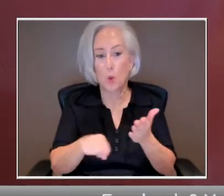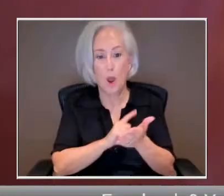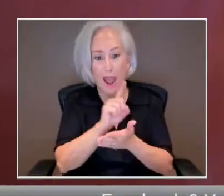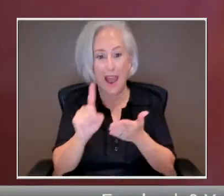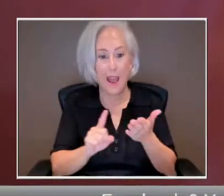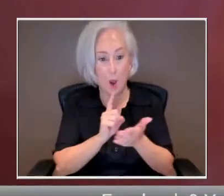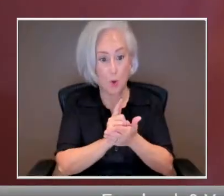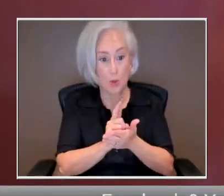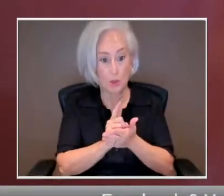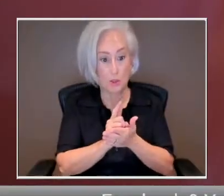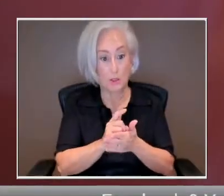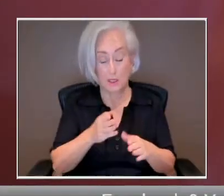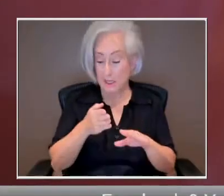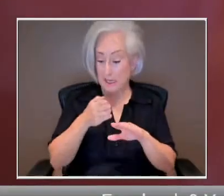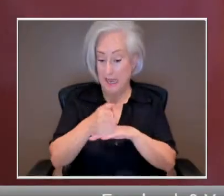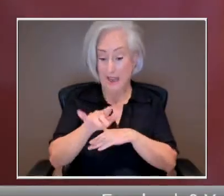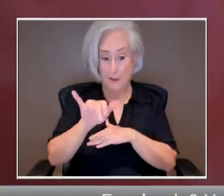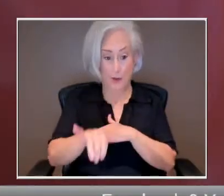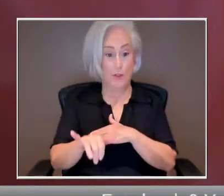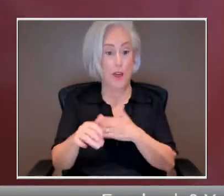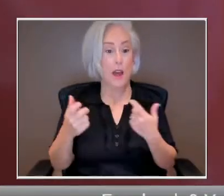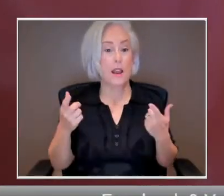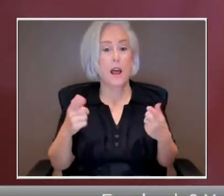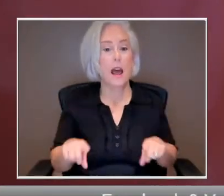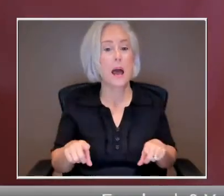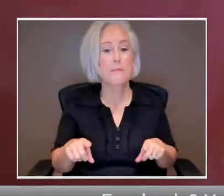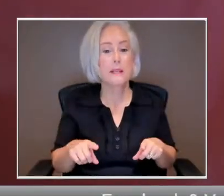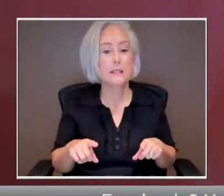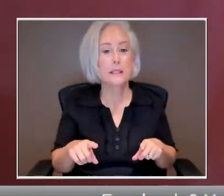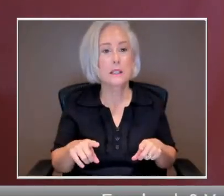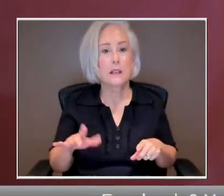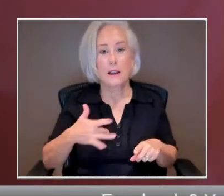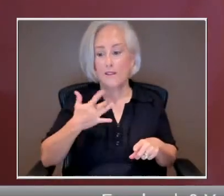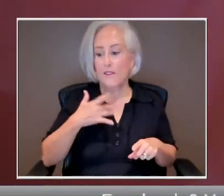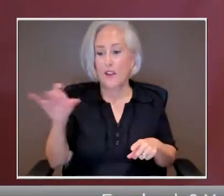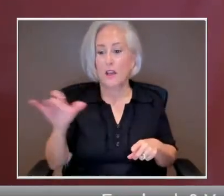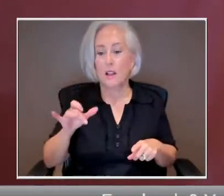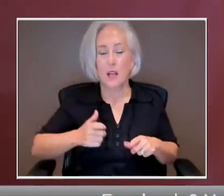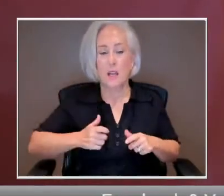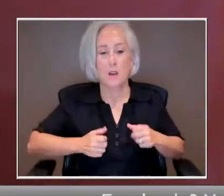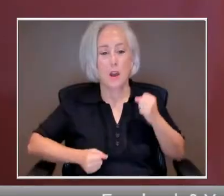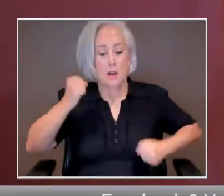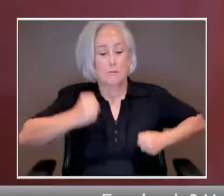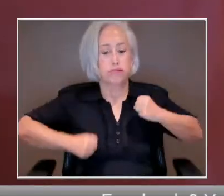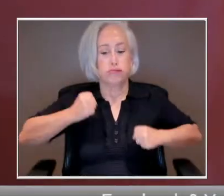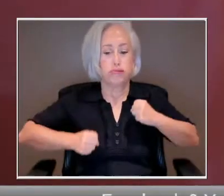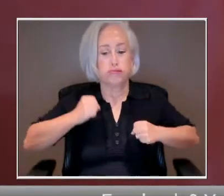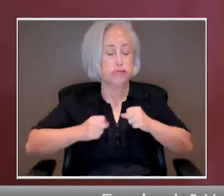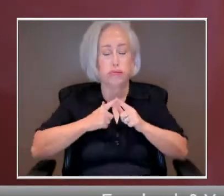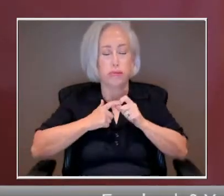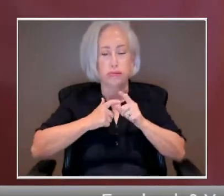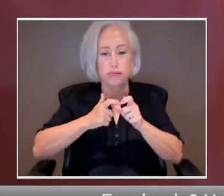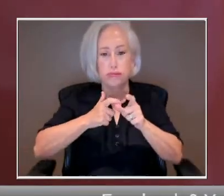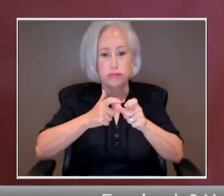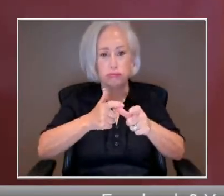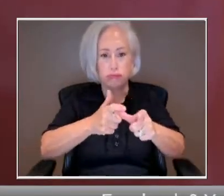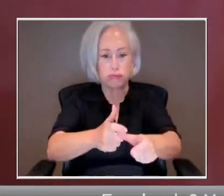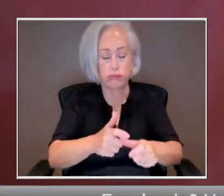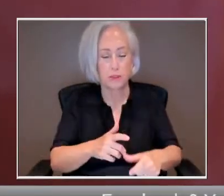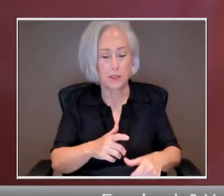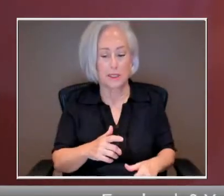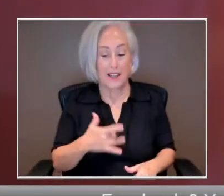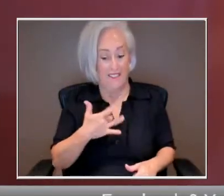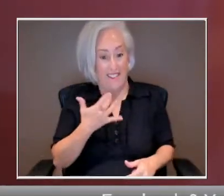that episode, what sometimes happens is that it's almost like you ran a marathon, So you just finished running a marathon, your heart is working twice or thrice as